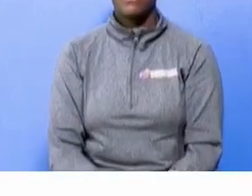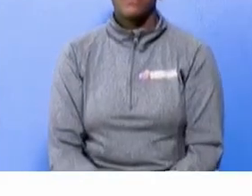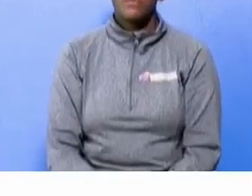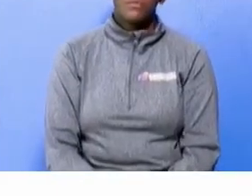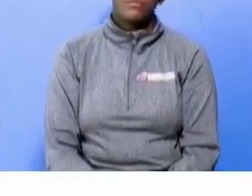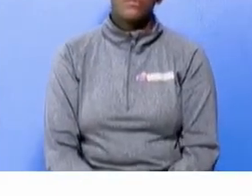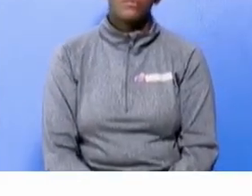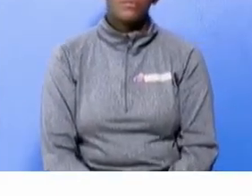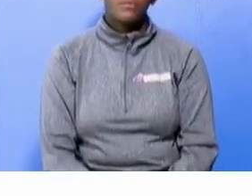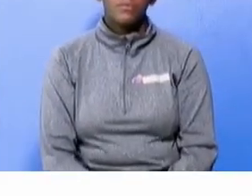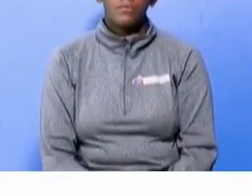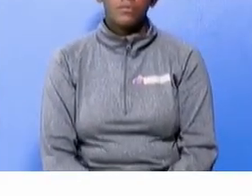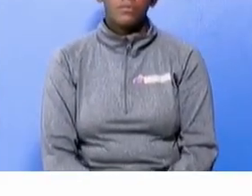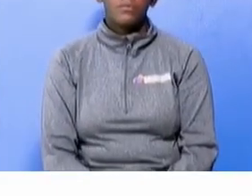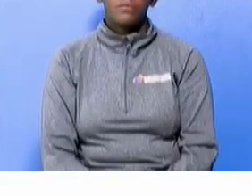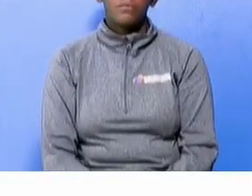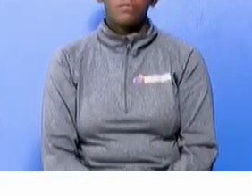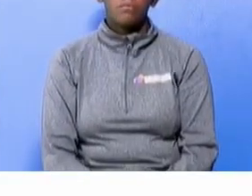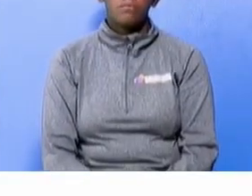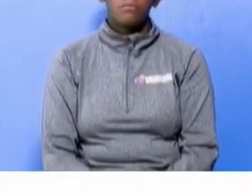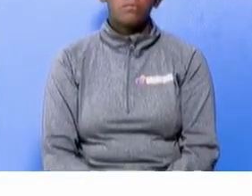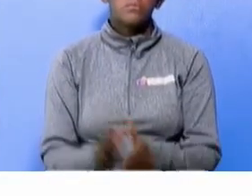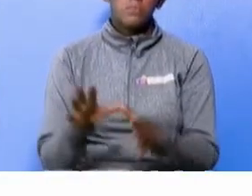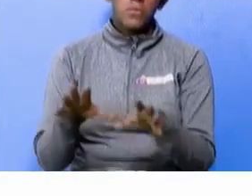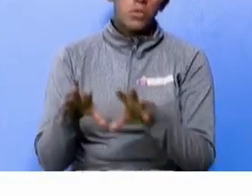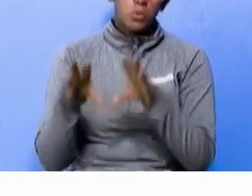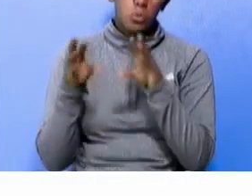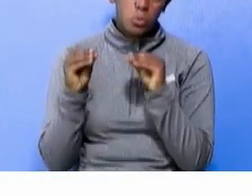Call students.